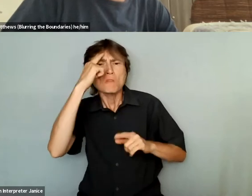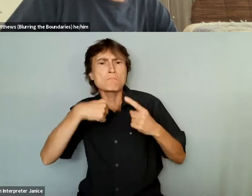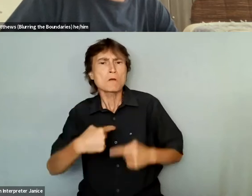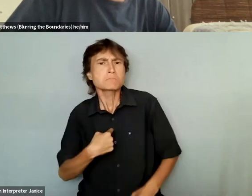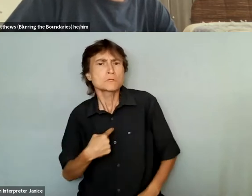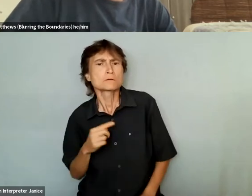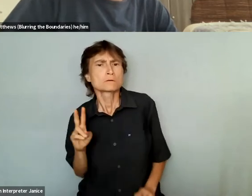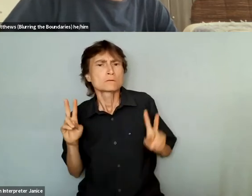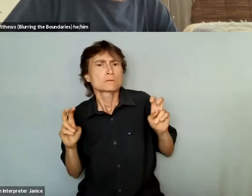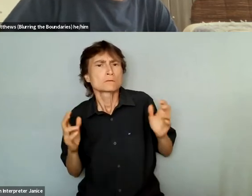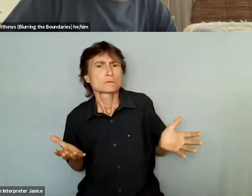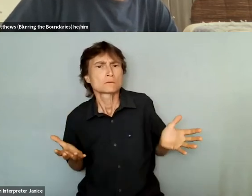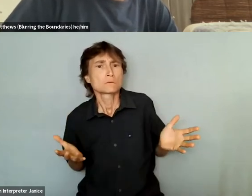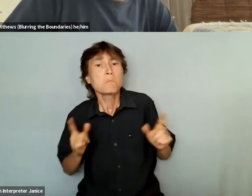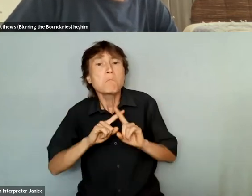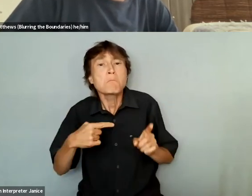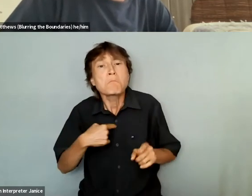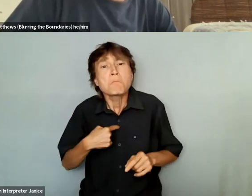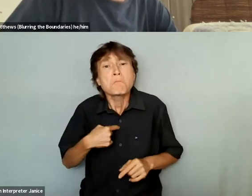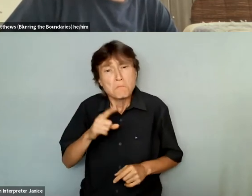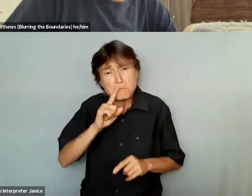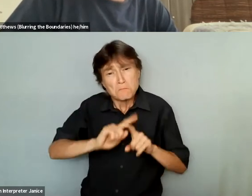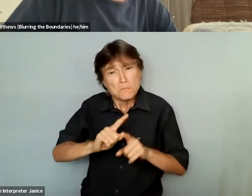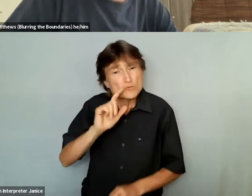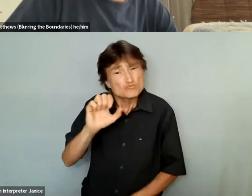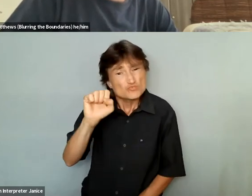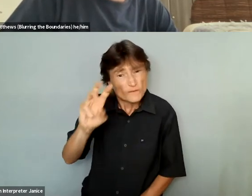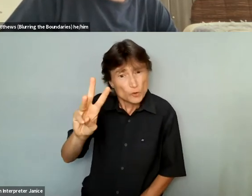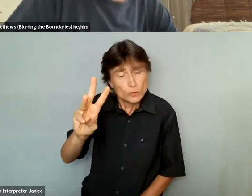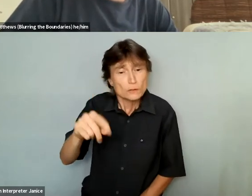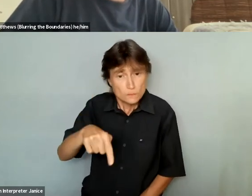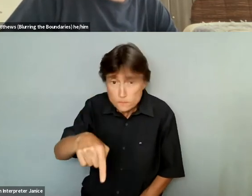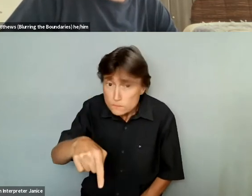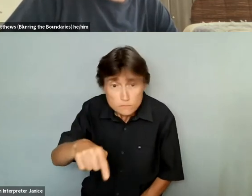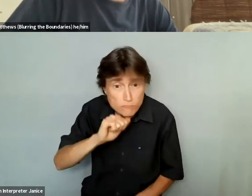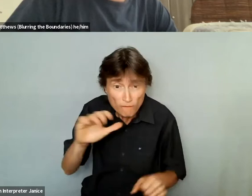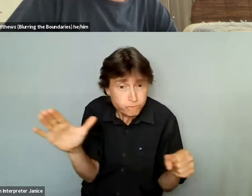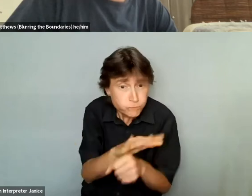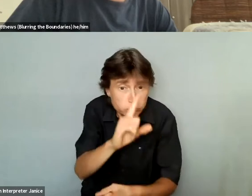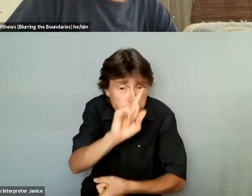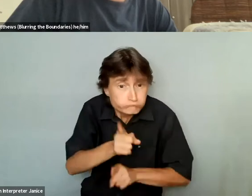software that are not necessarily accessible and made them accessible by